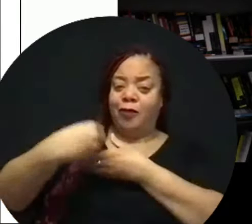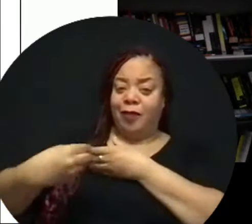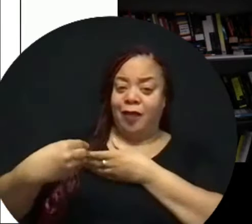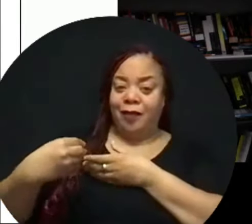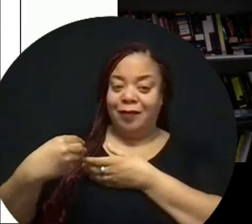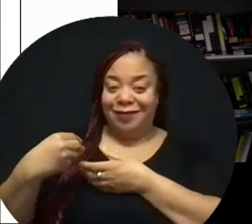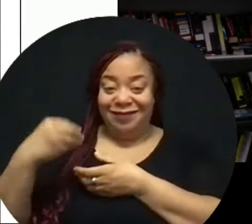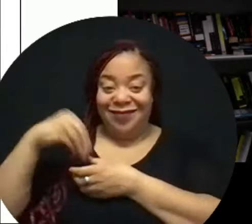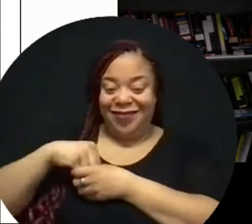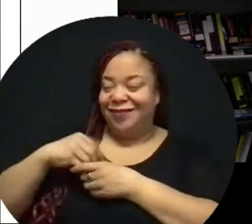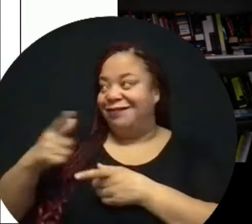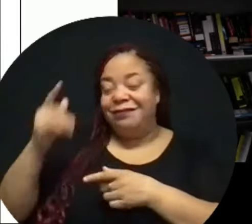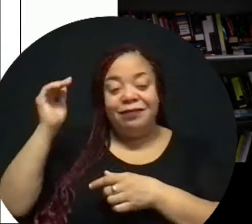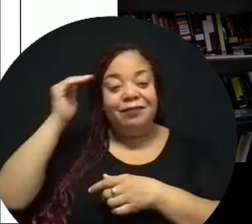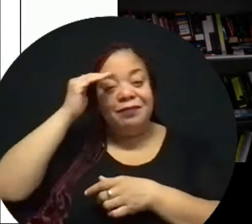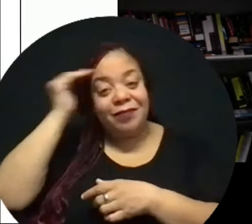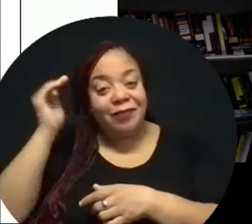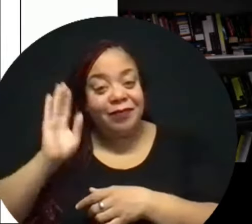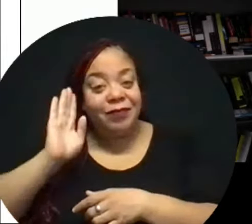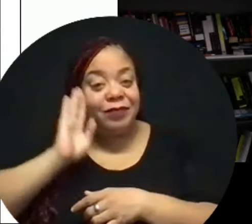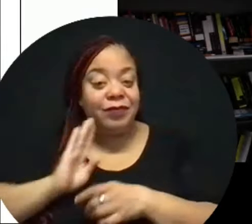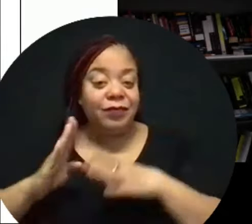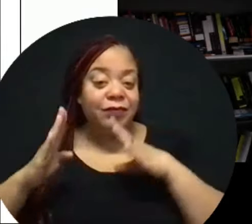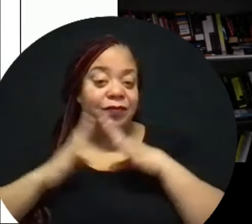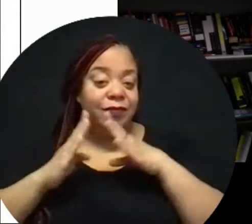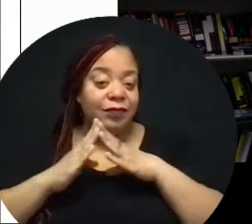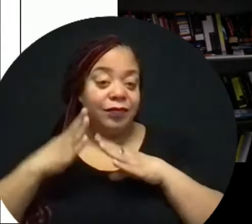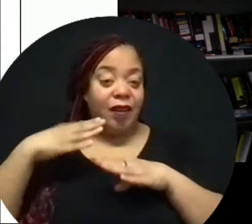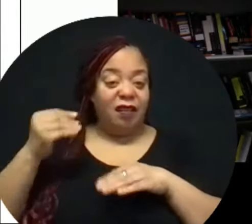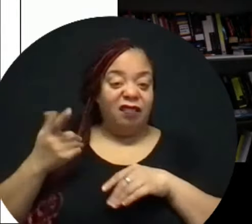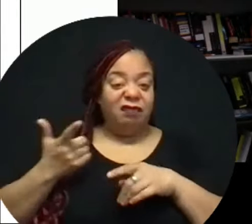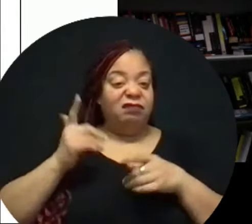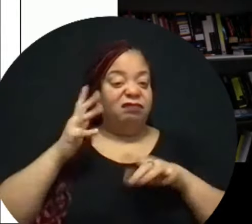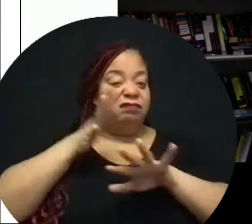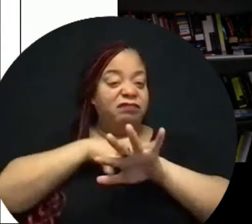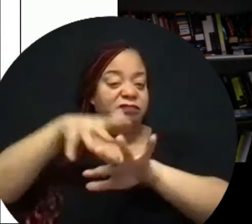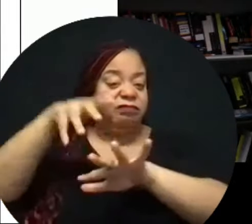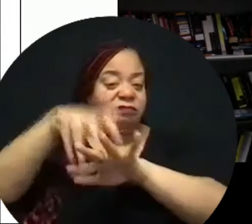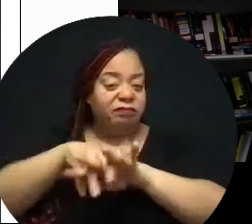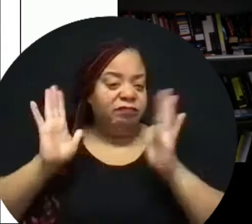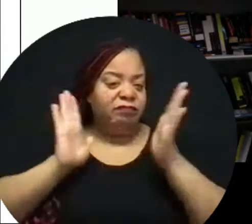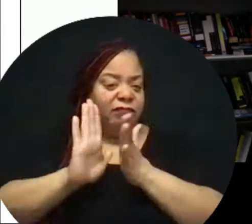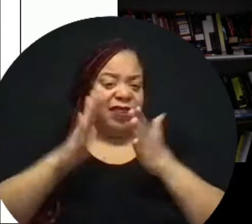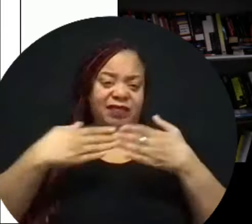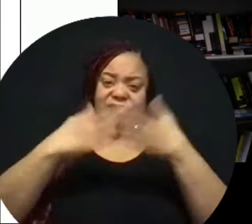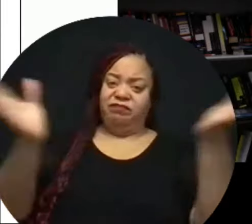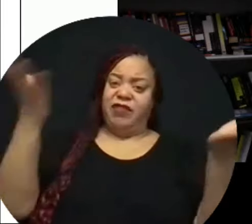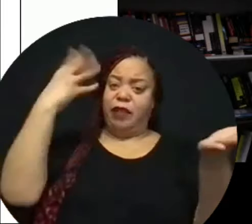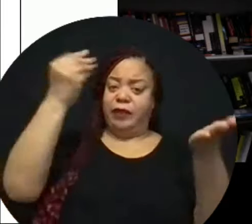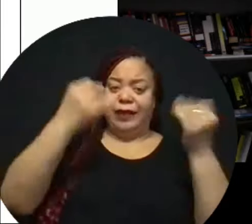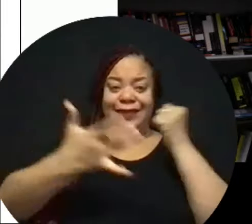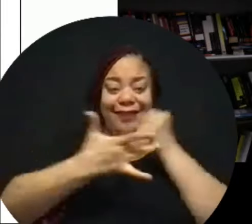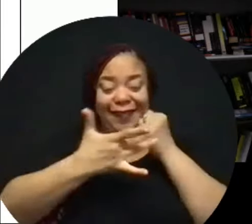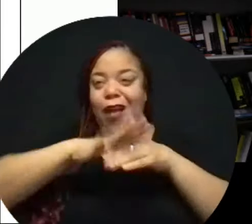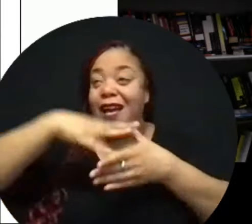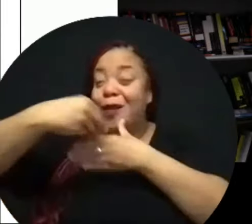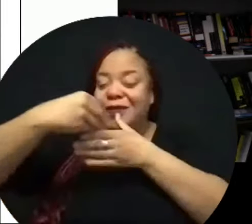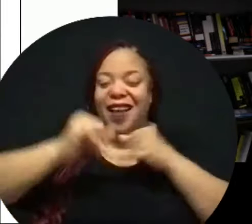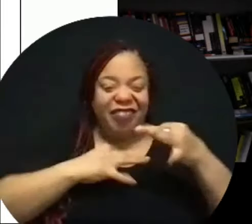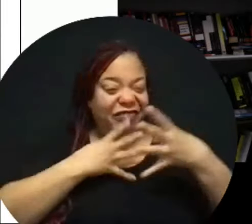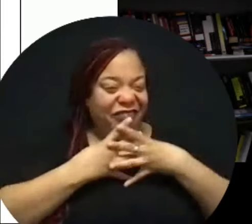outside, right? We can think about that internationally. We can think about the ways, particularly,